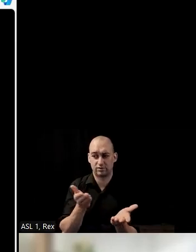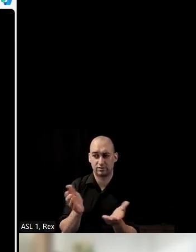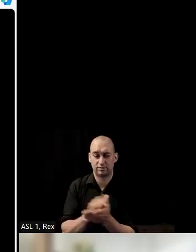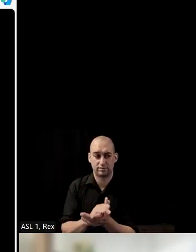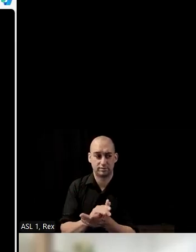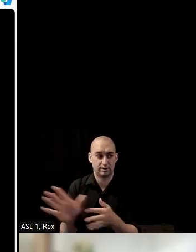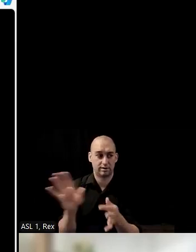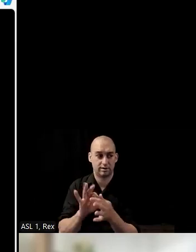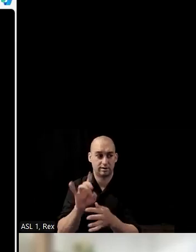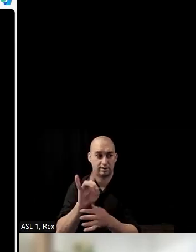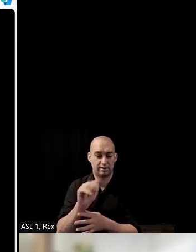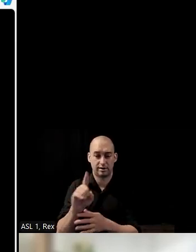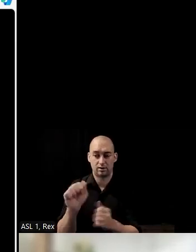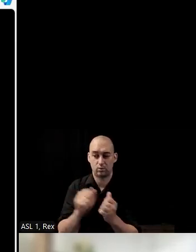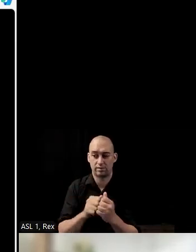with community